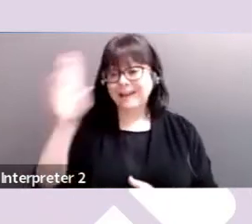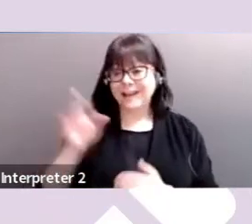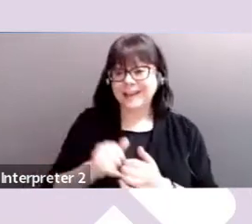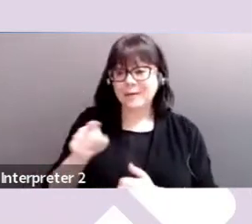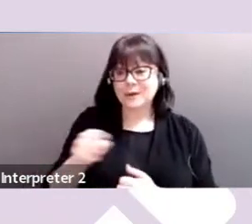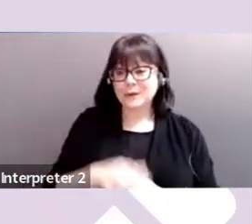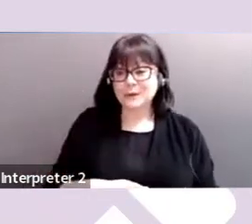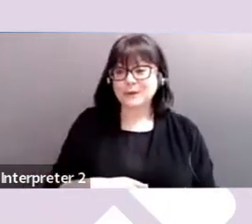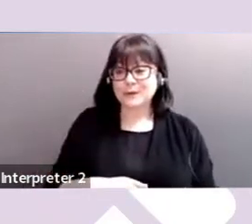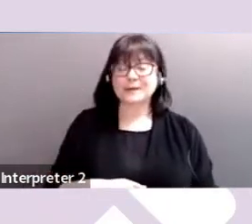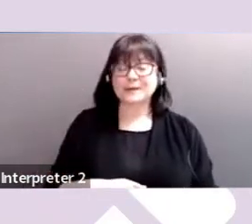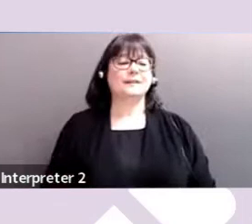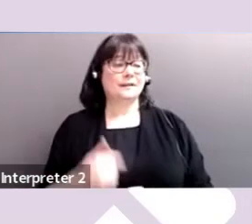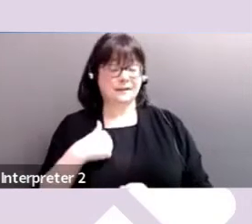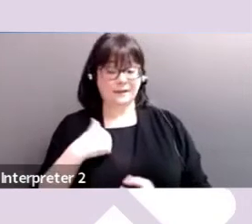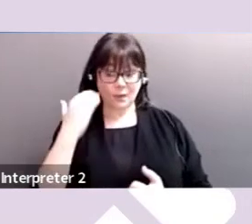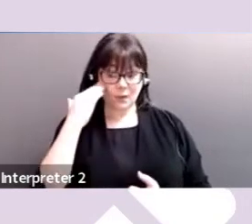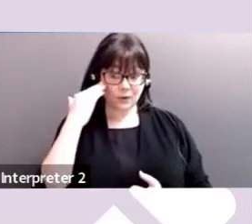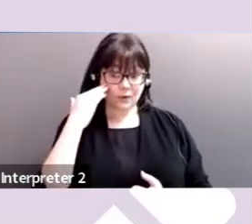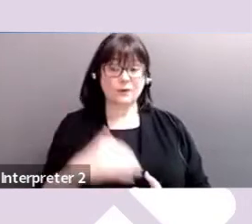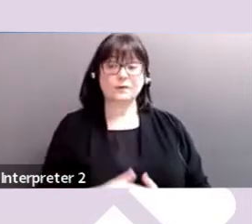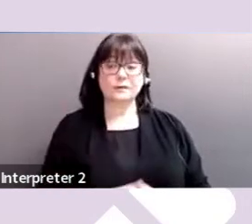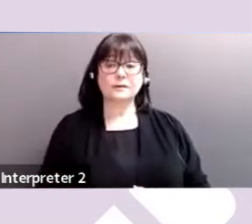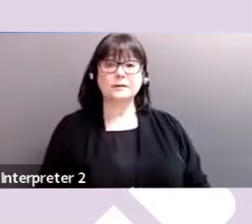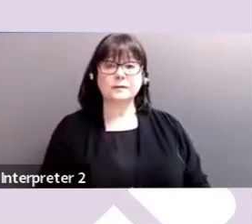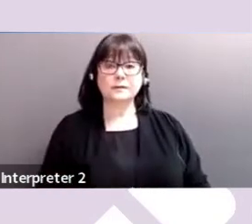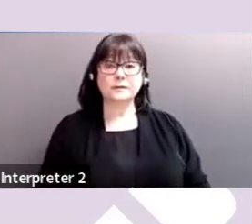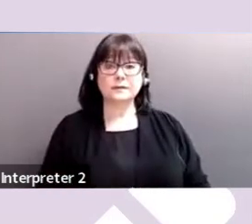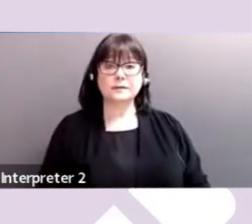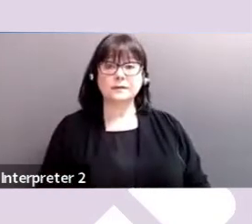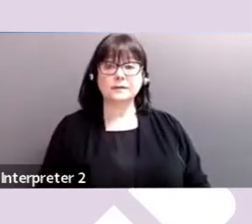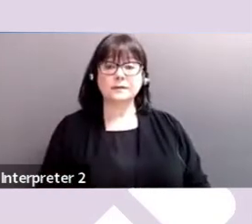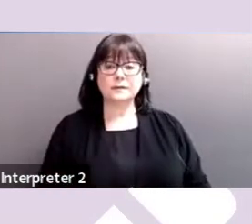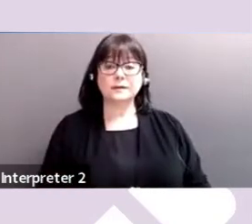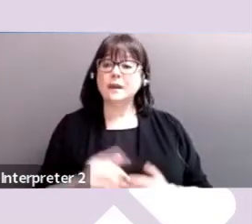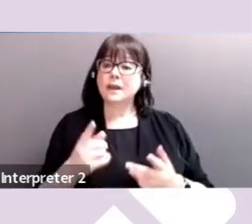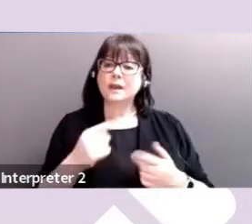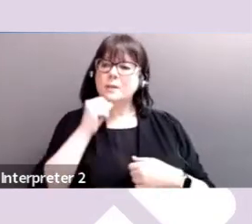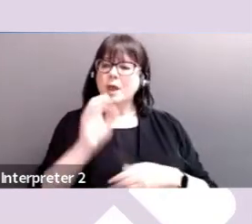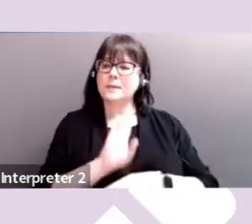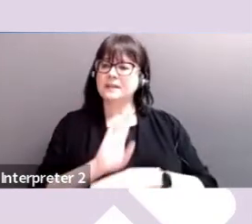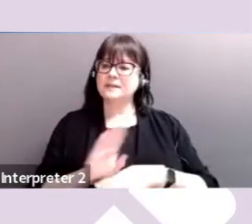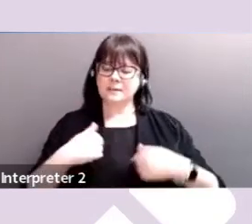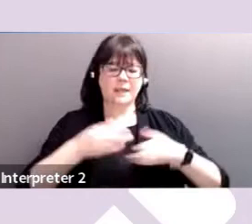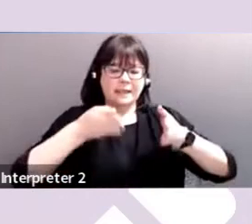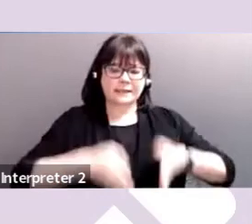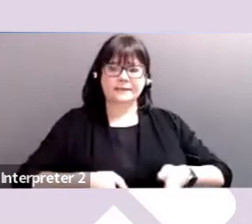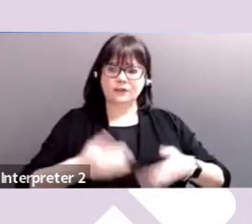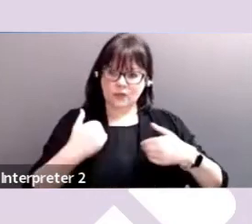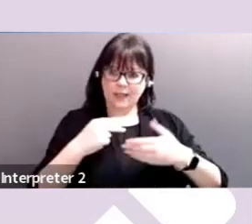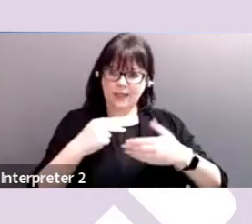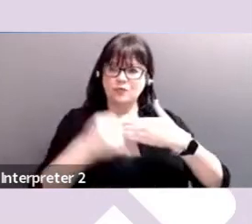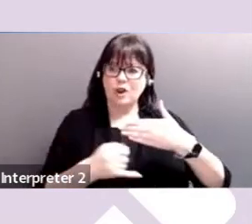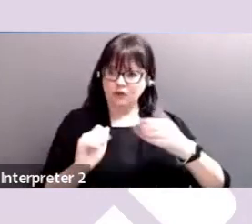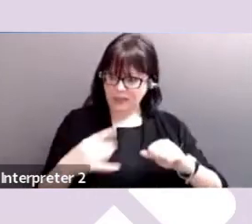So I would like to know first, can you apply as an individual, not as a business? Like if you have a project, like